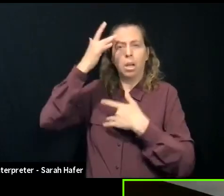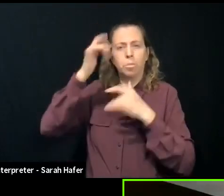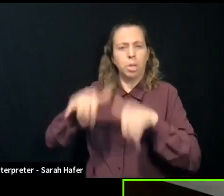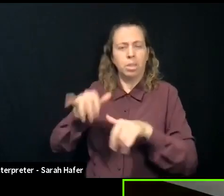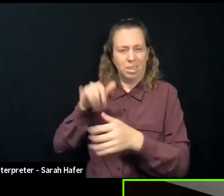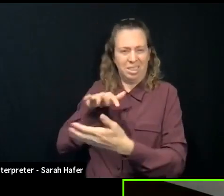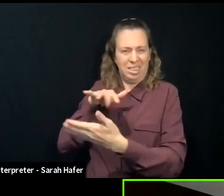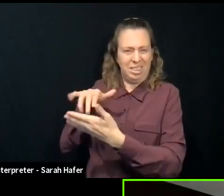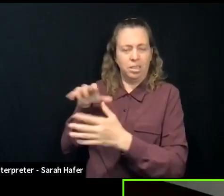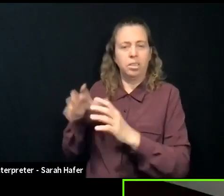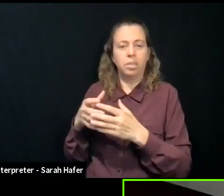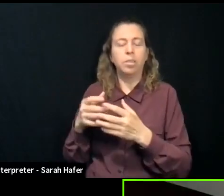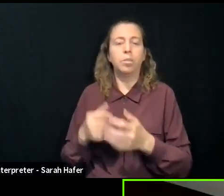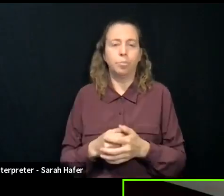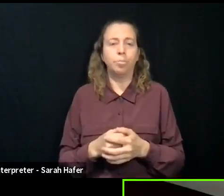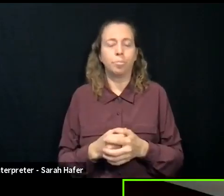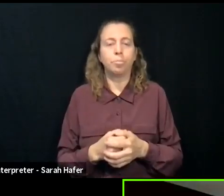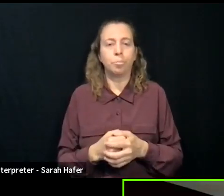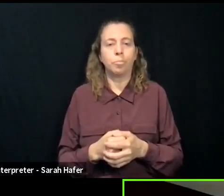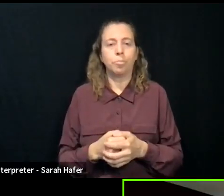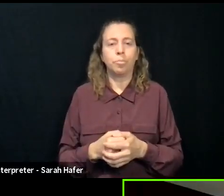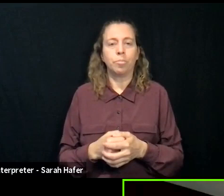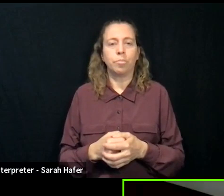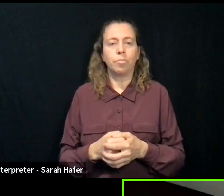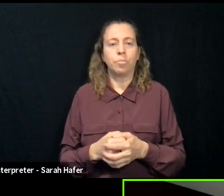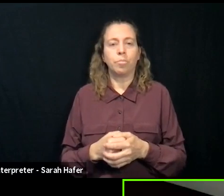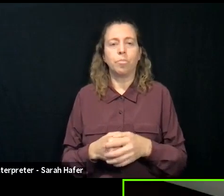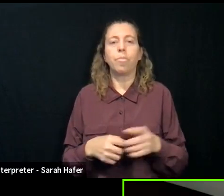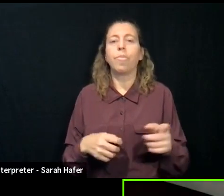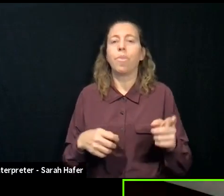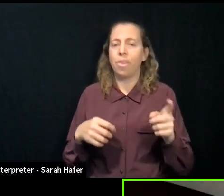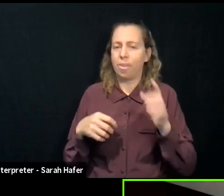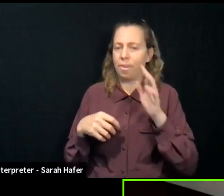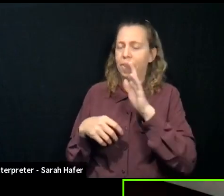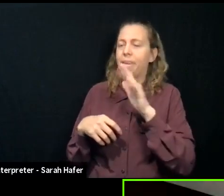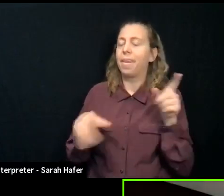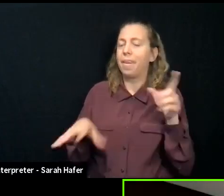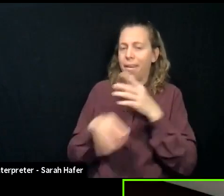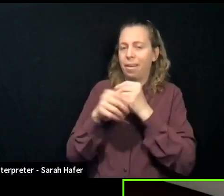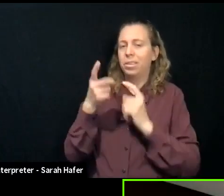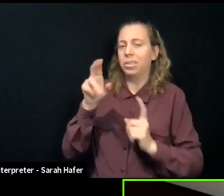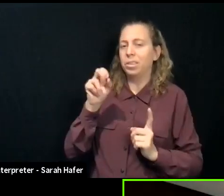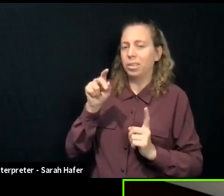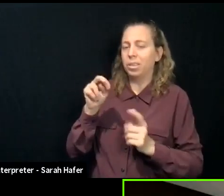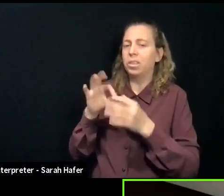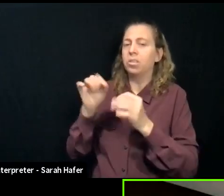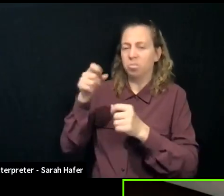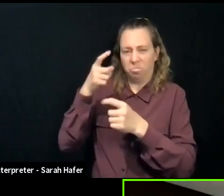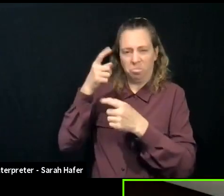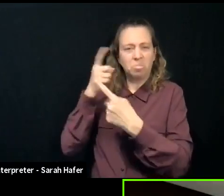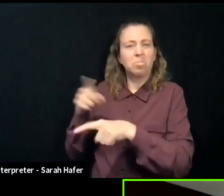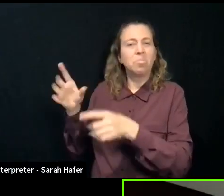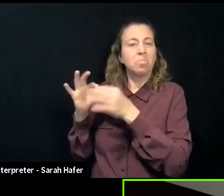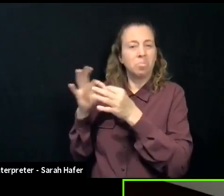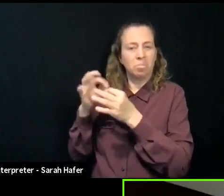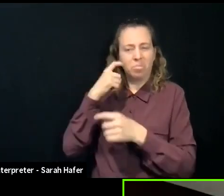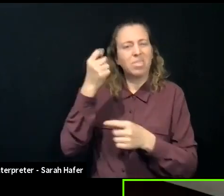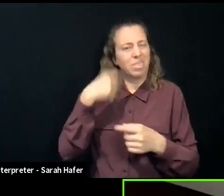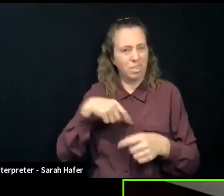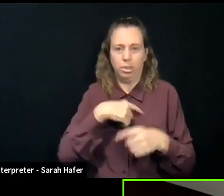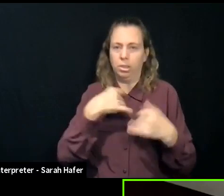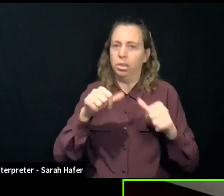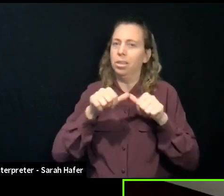Dr. Messer said. This is something that we really need to research right now, and there are a lot of people who